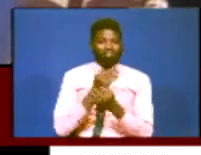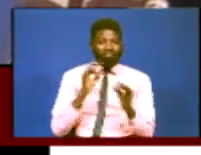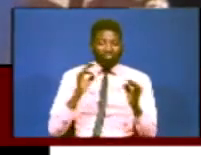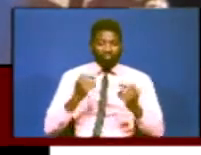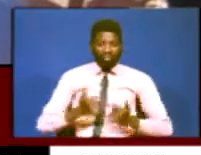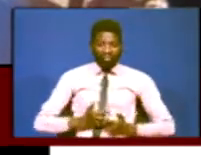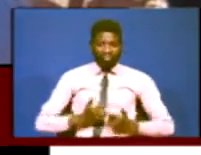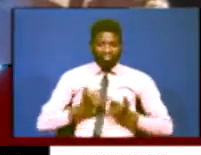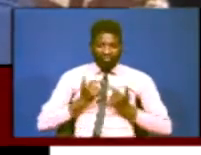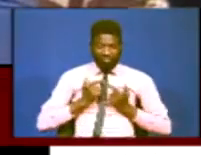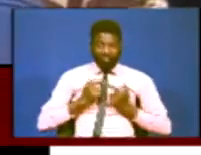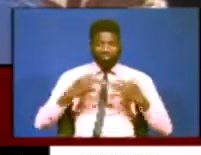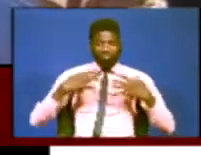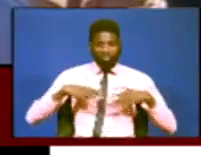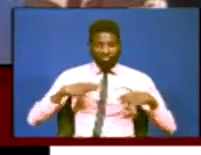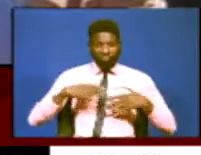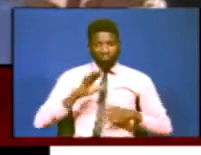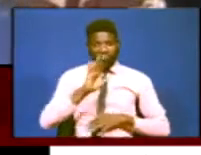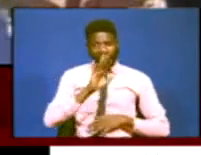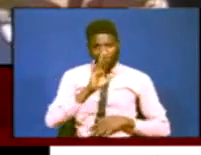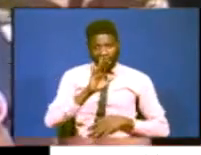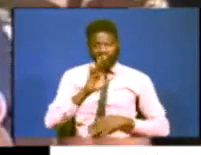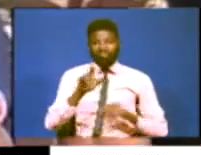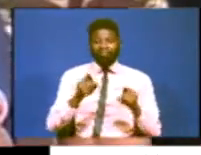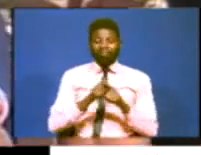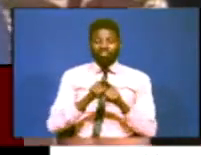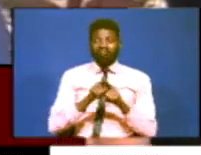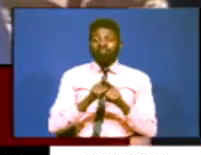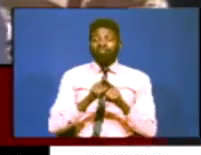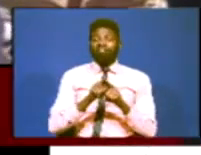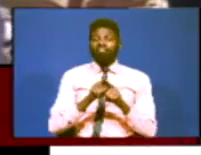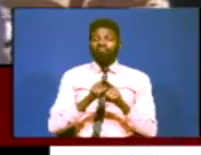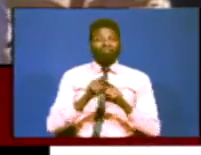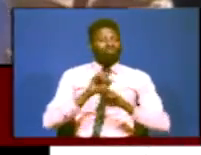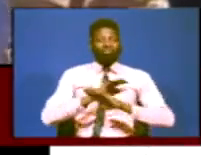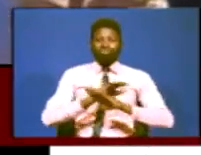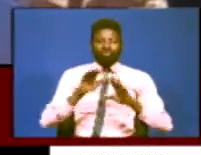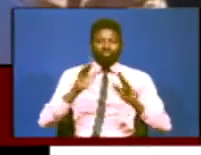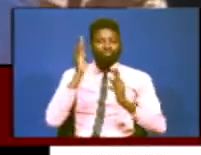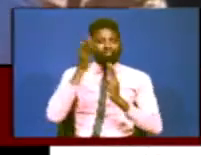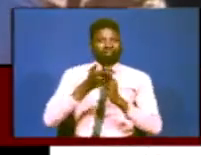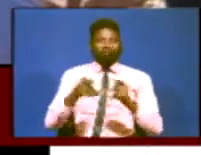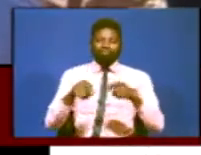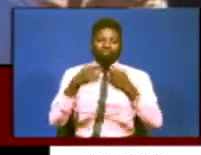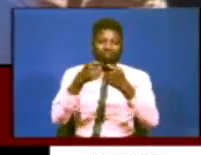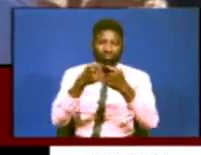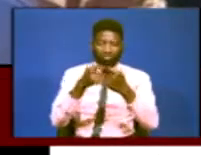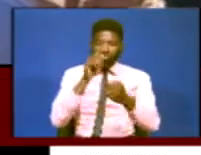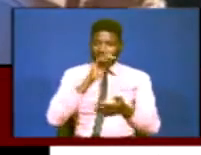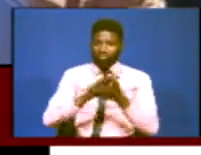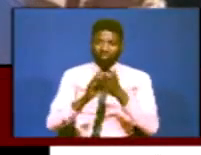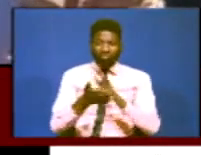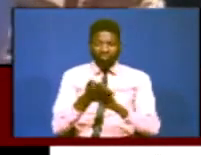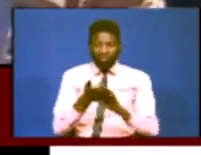livelihoods of the citizens of the Republic of Kenya shall not be interfered with without a